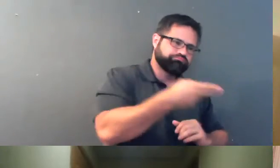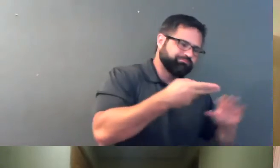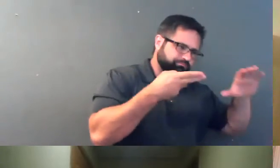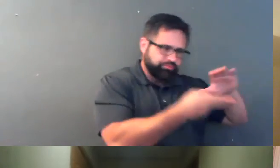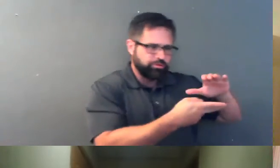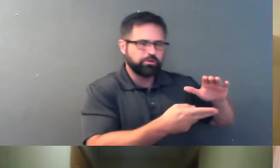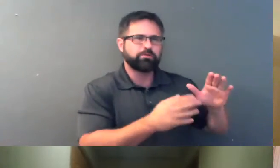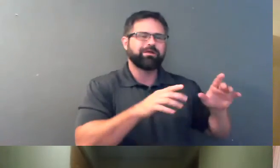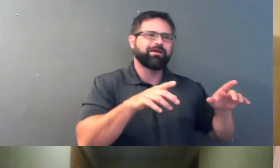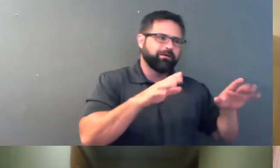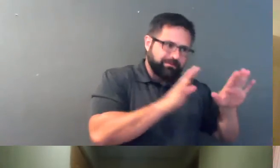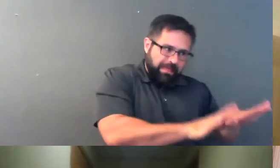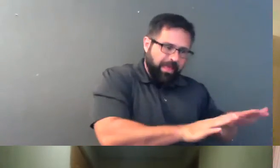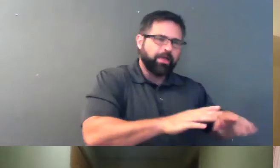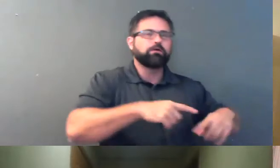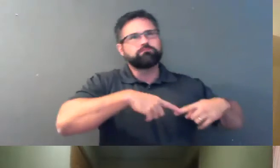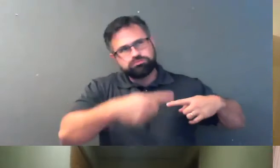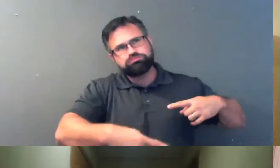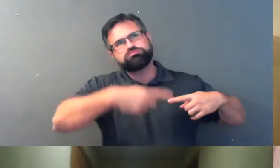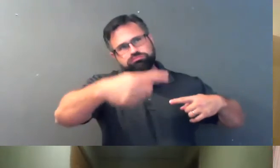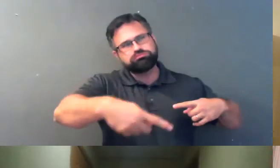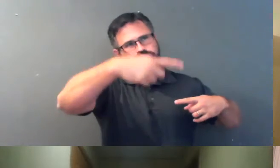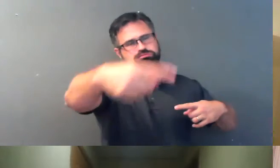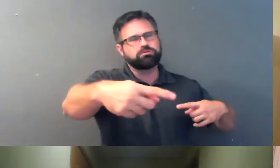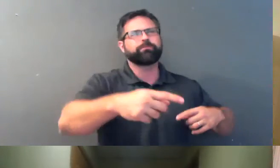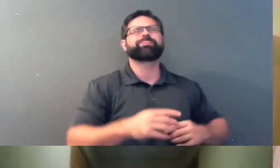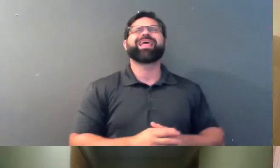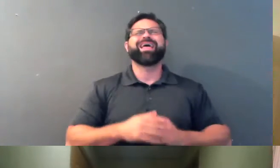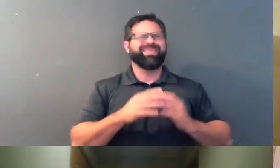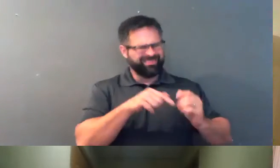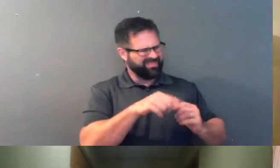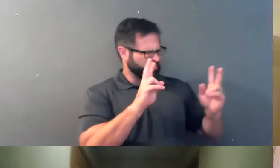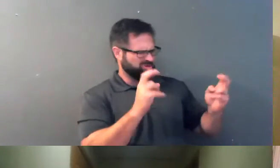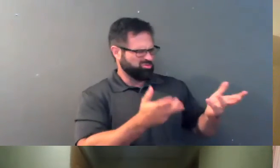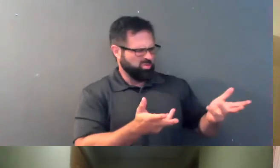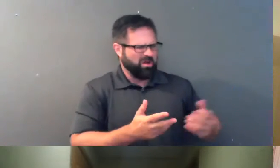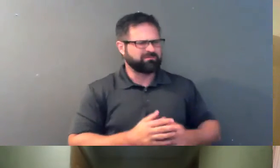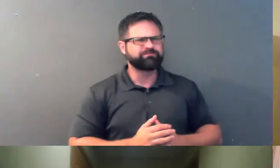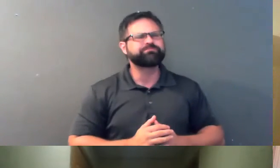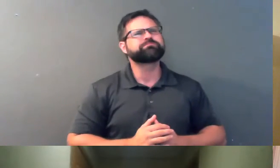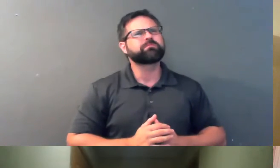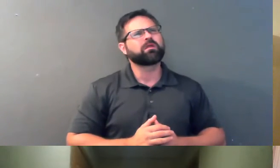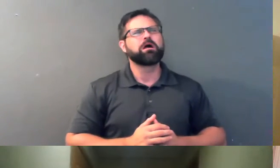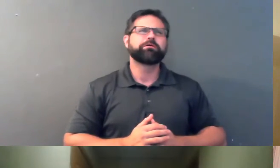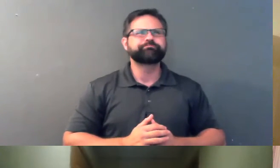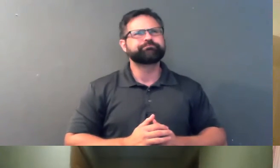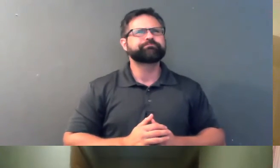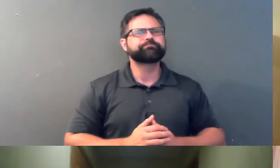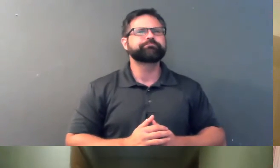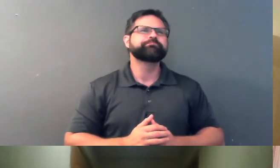the term long-term care, it usually means issues with respect